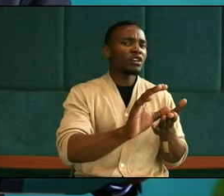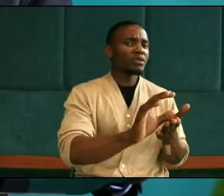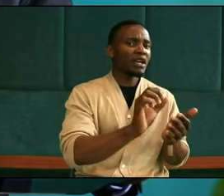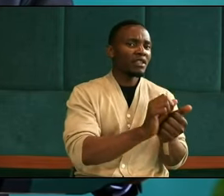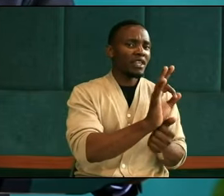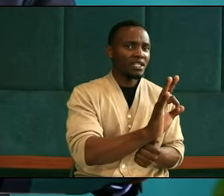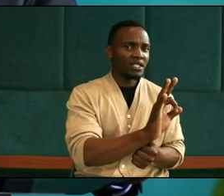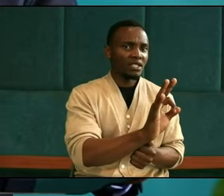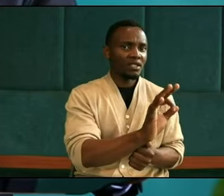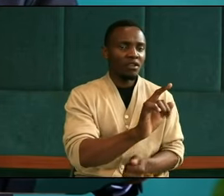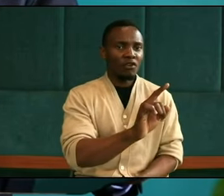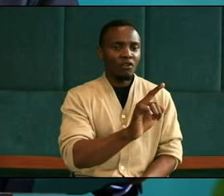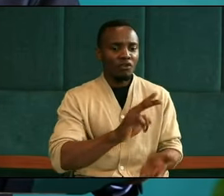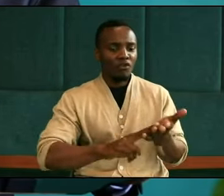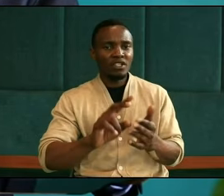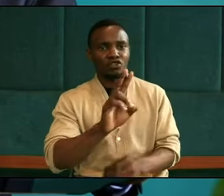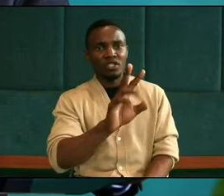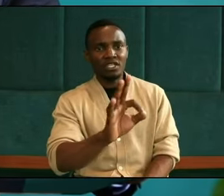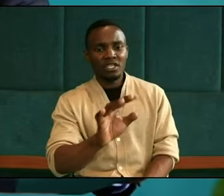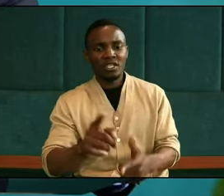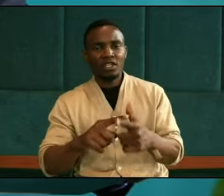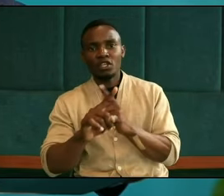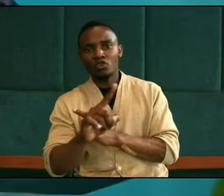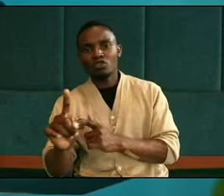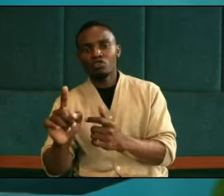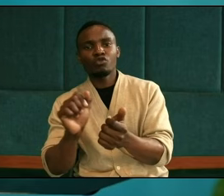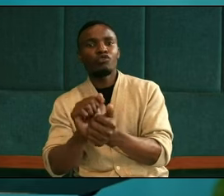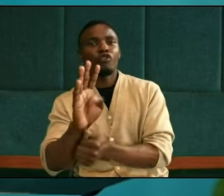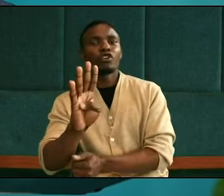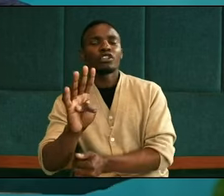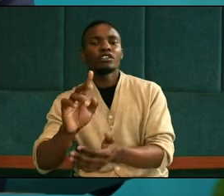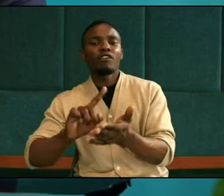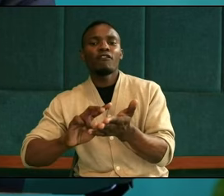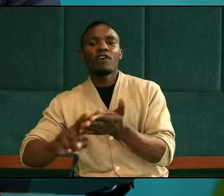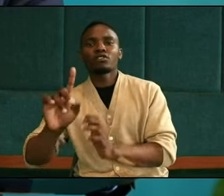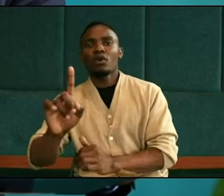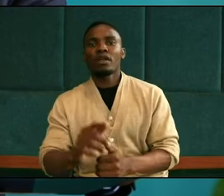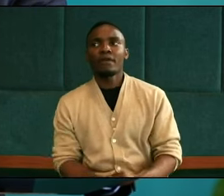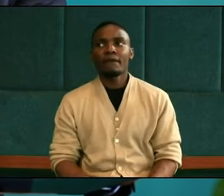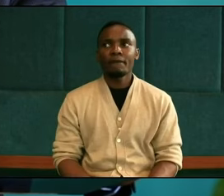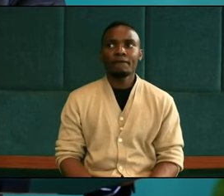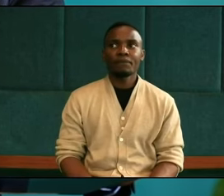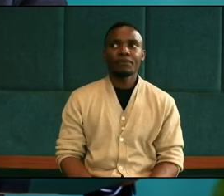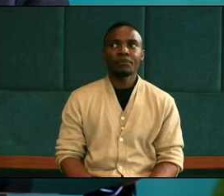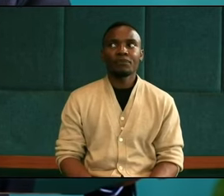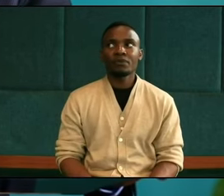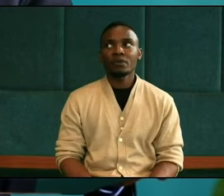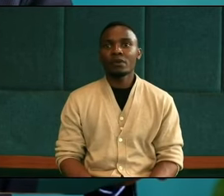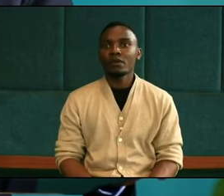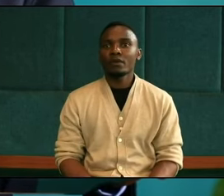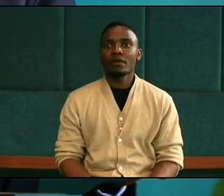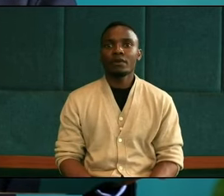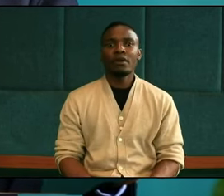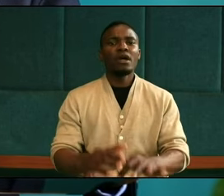and continues to 1 Samuel chapter 14, verse 1. And I read in your hearing, "Now a detachment